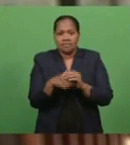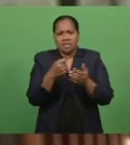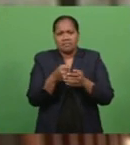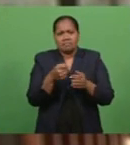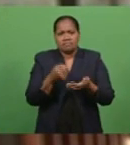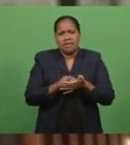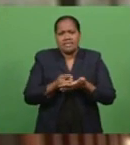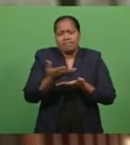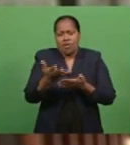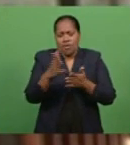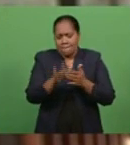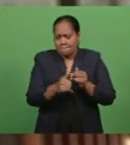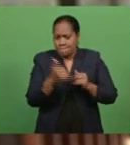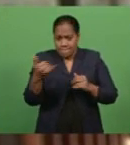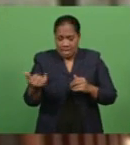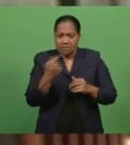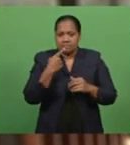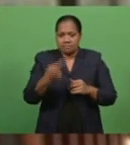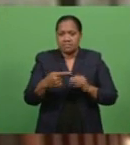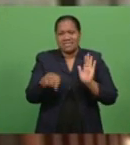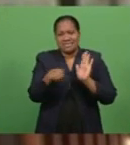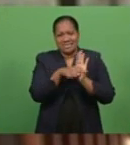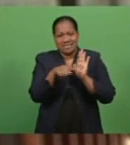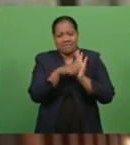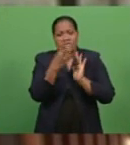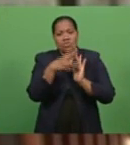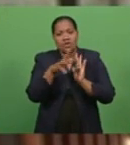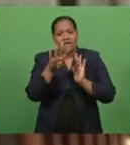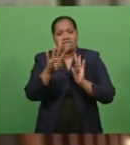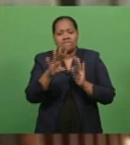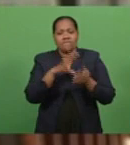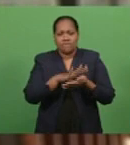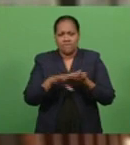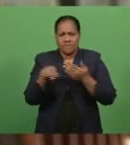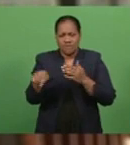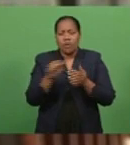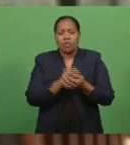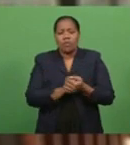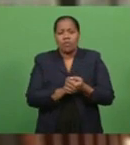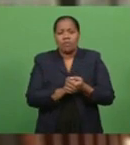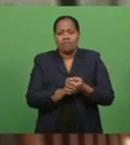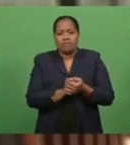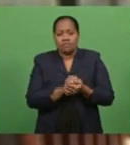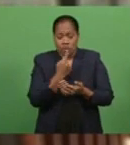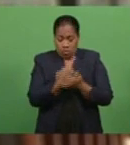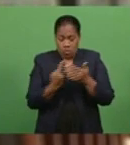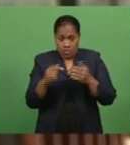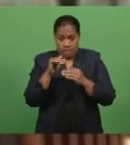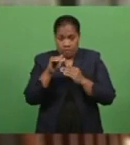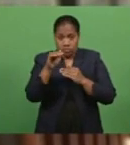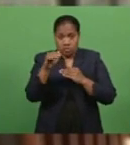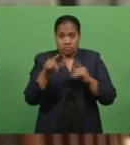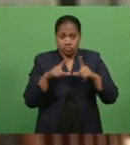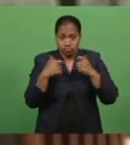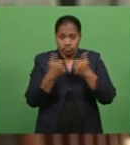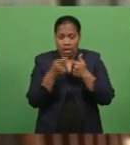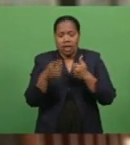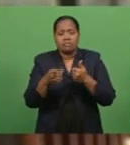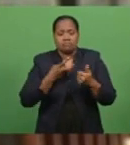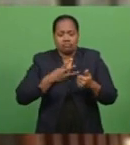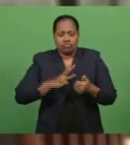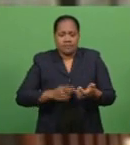one point traded at a negative $34 a barrel. That means that those owning futures contracts were willing to pay